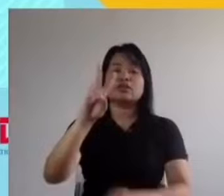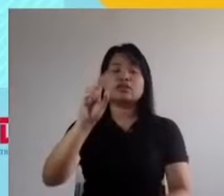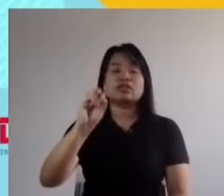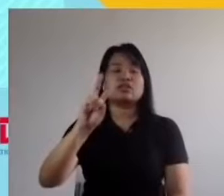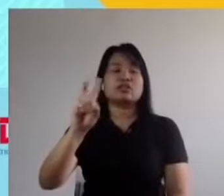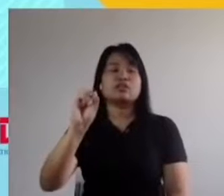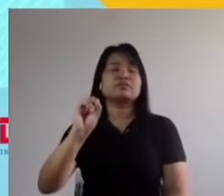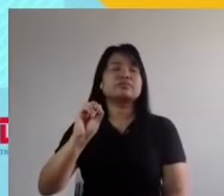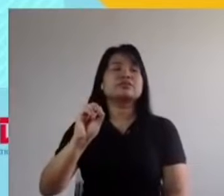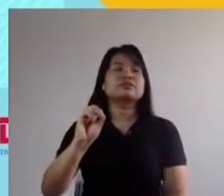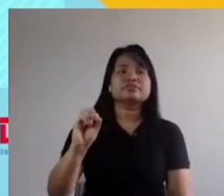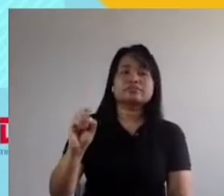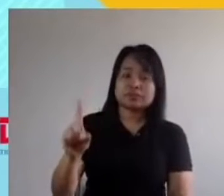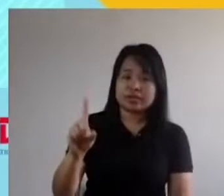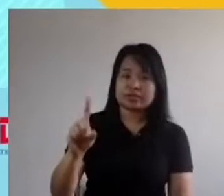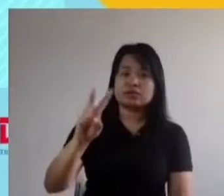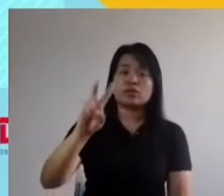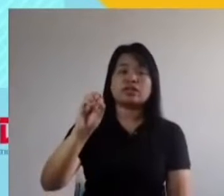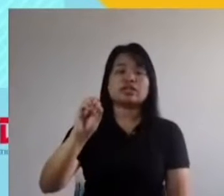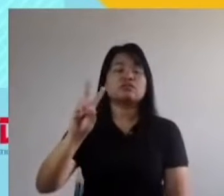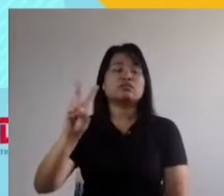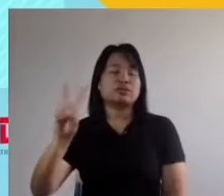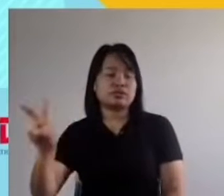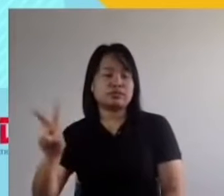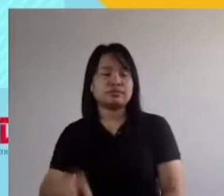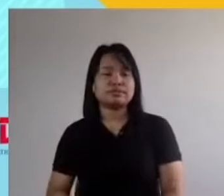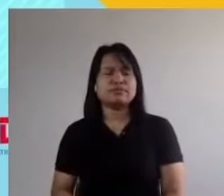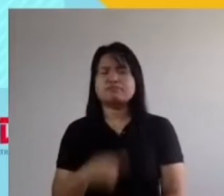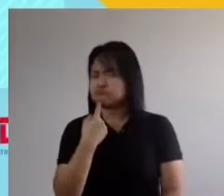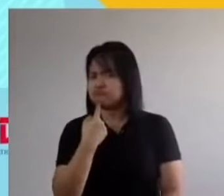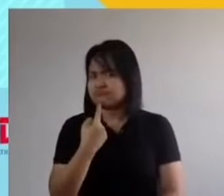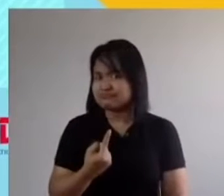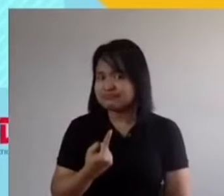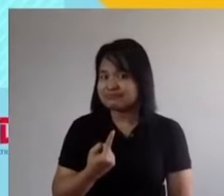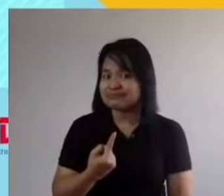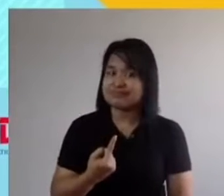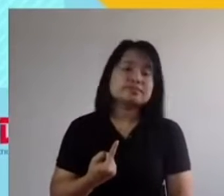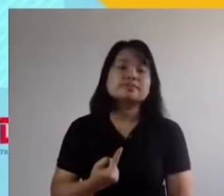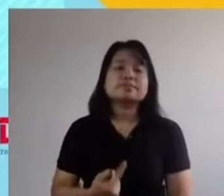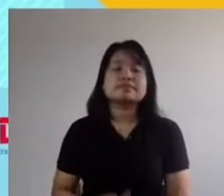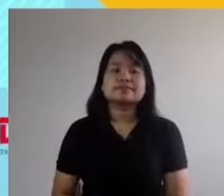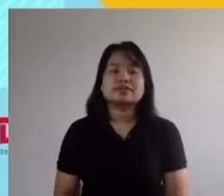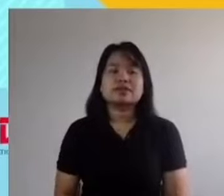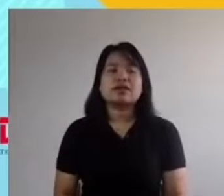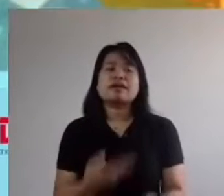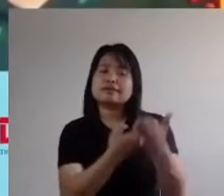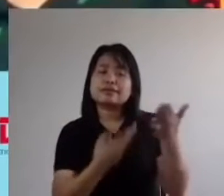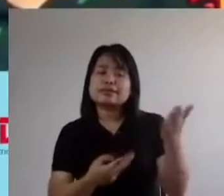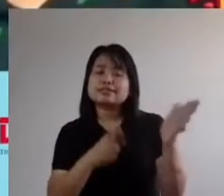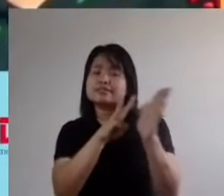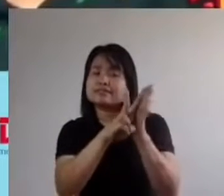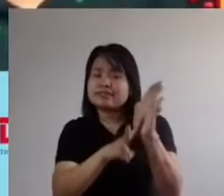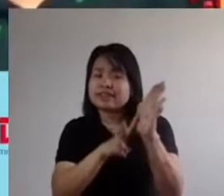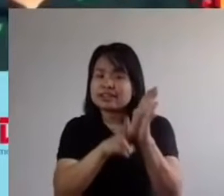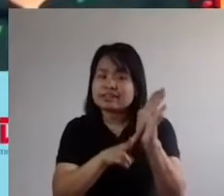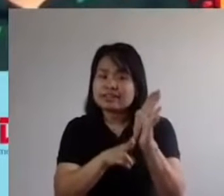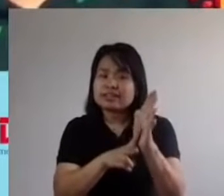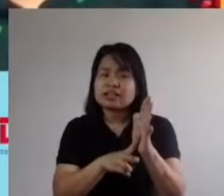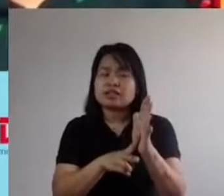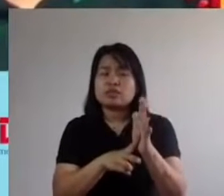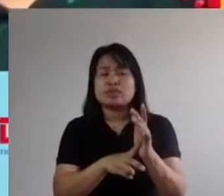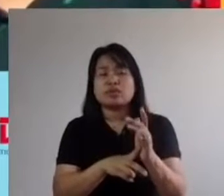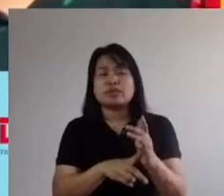2021-2022. As mentioned, the resource videos will be divided into